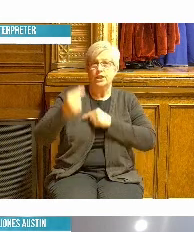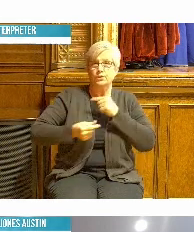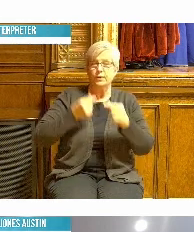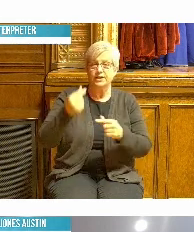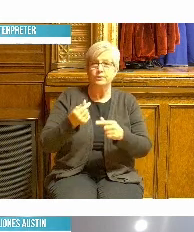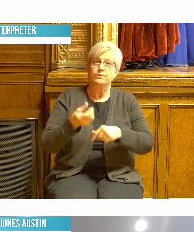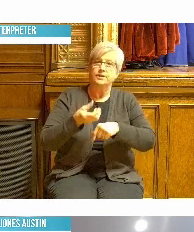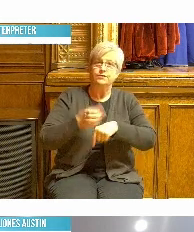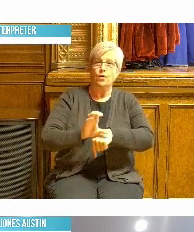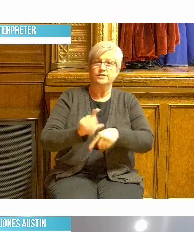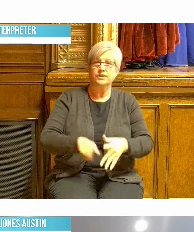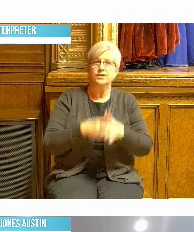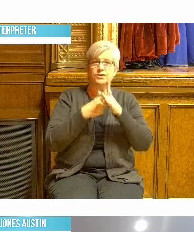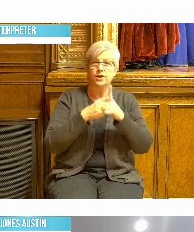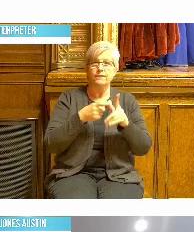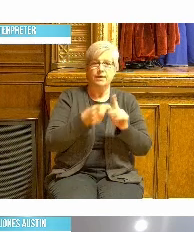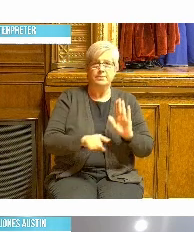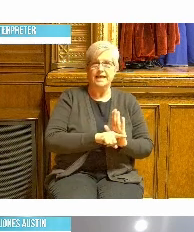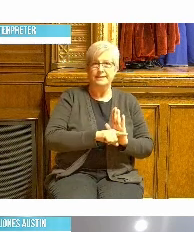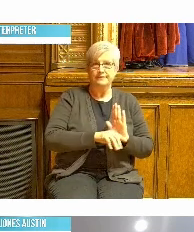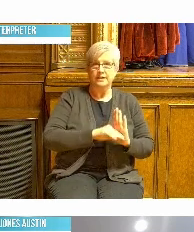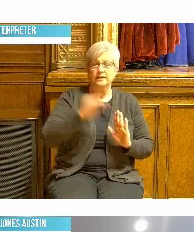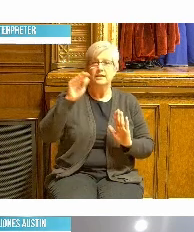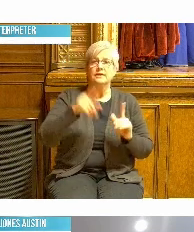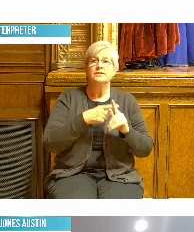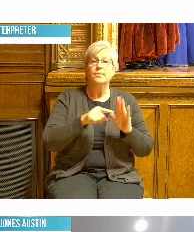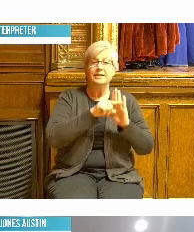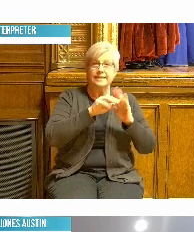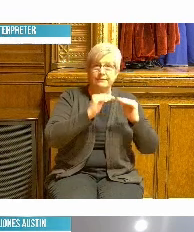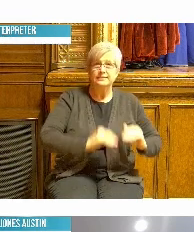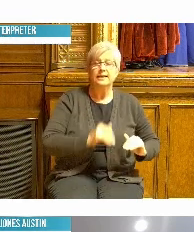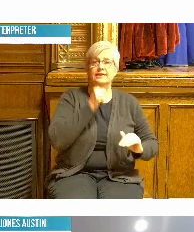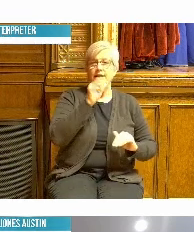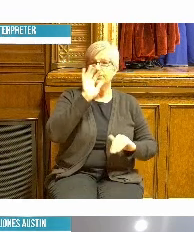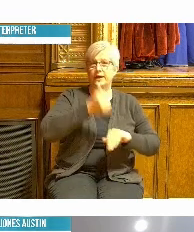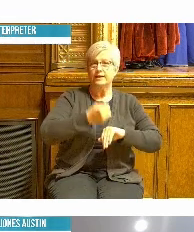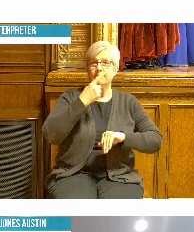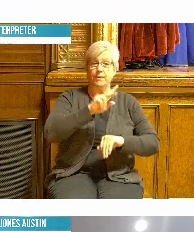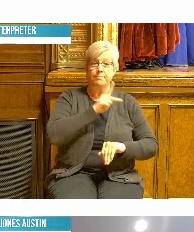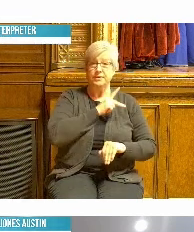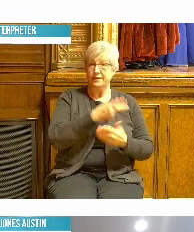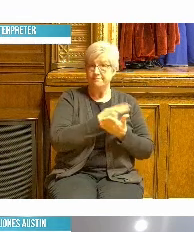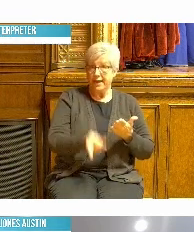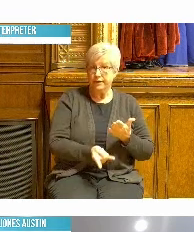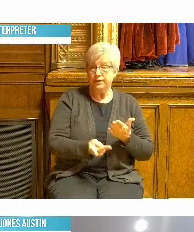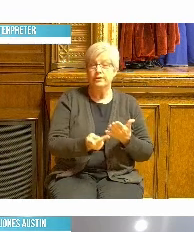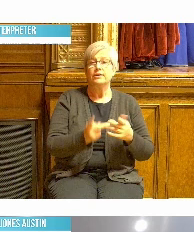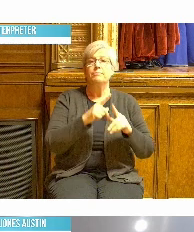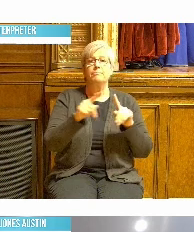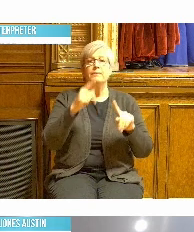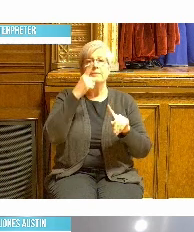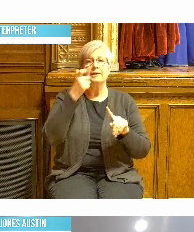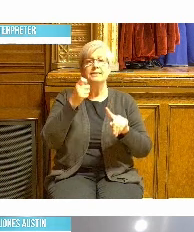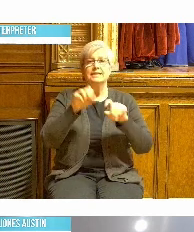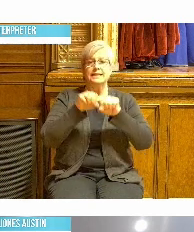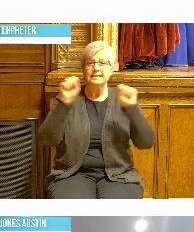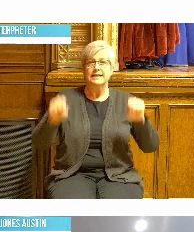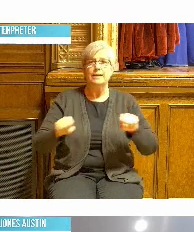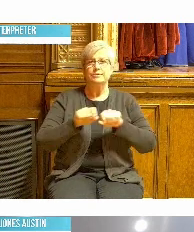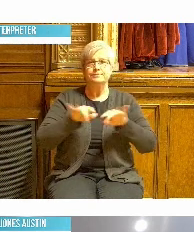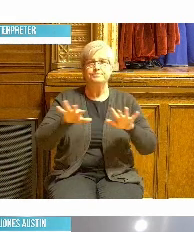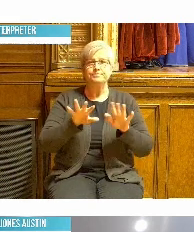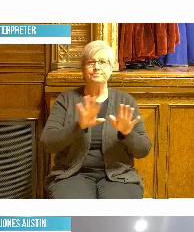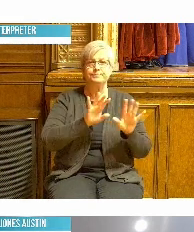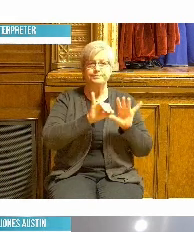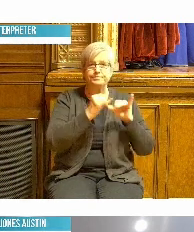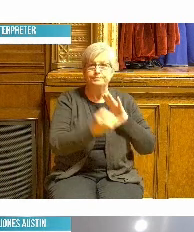was forced to start from a deficit. A deficit not created by personal failure, but by systemic